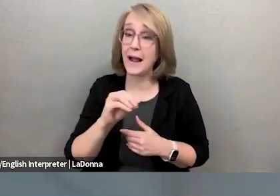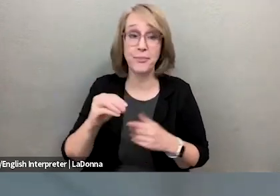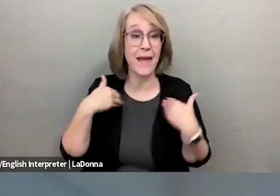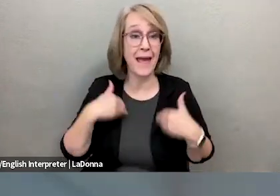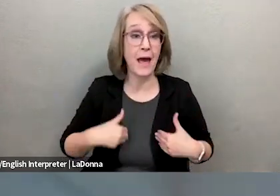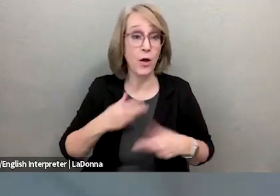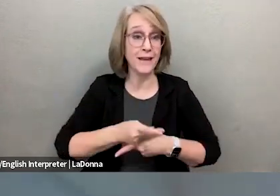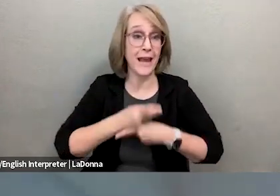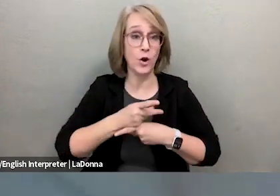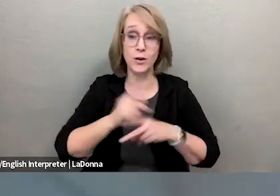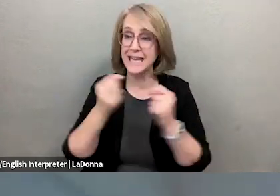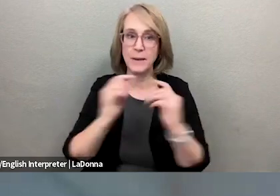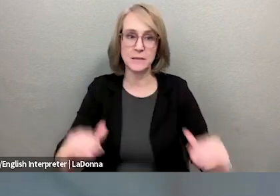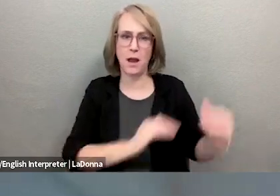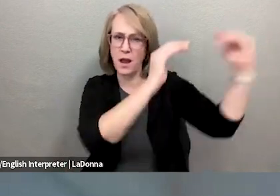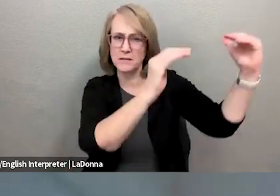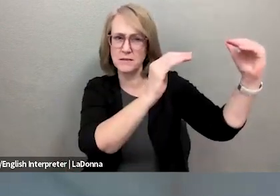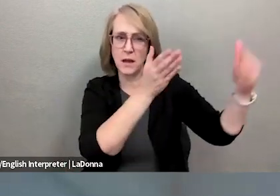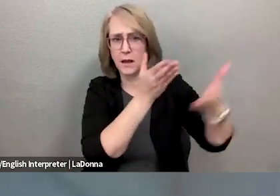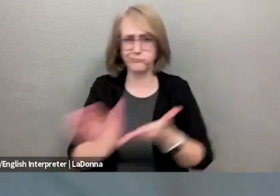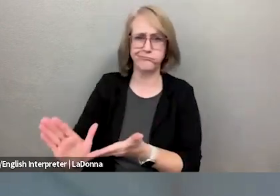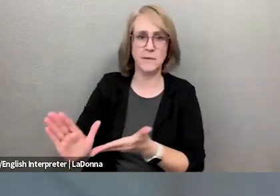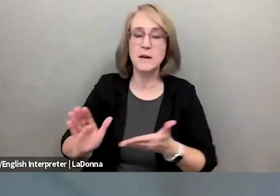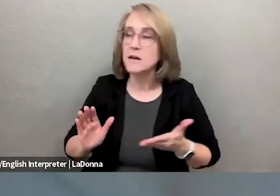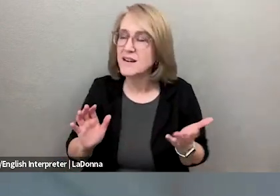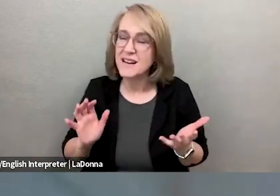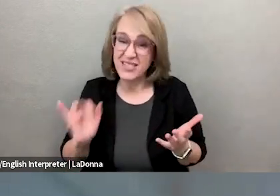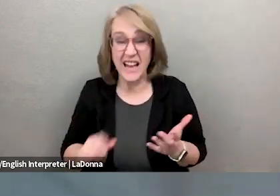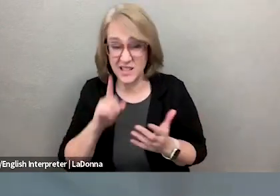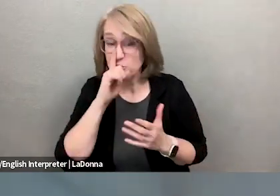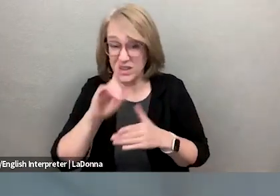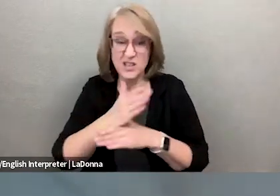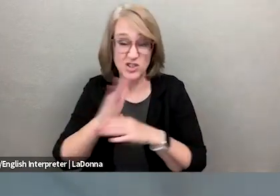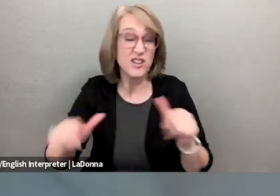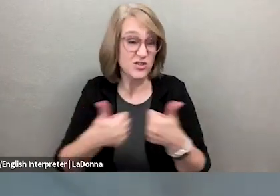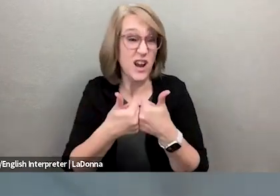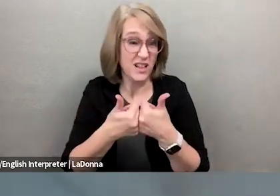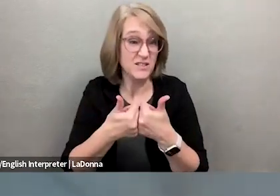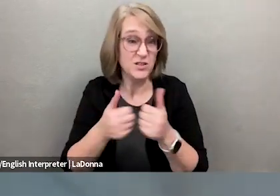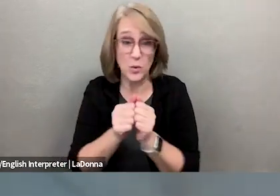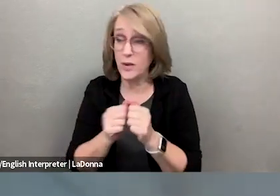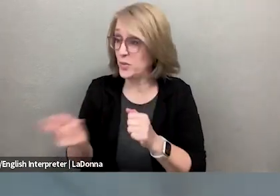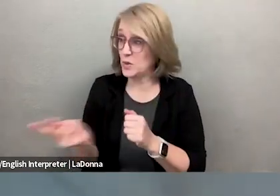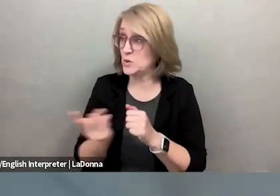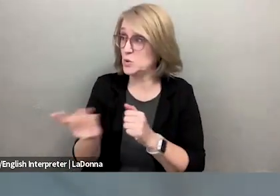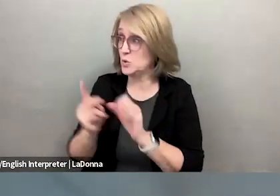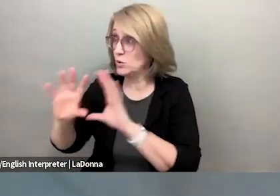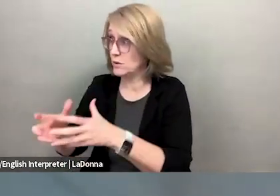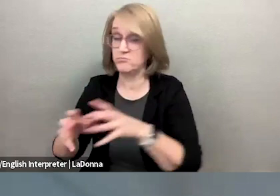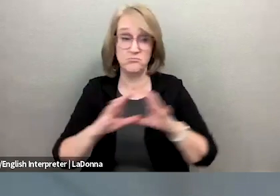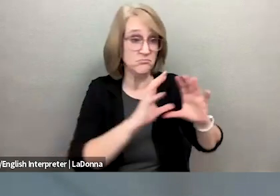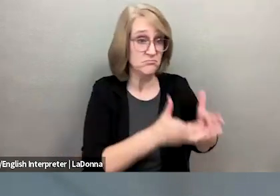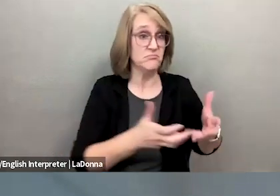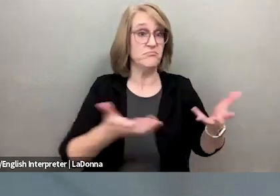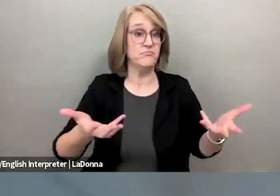in the mix. And so thinking about that's a real shared challenge between these two sets of caregivers. And